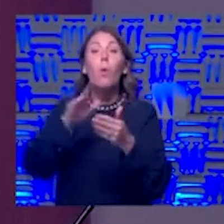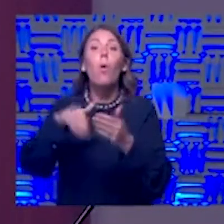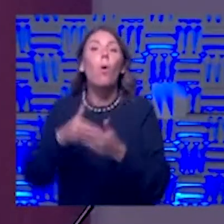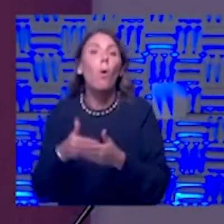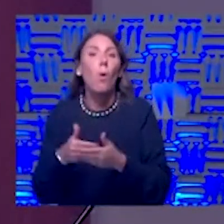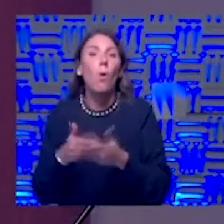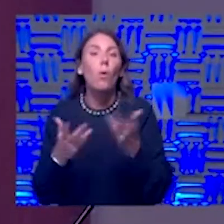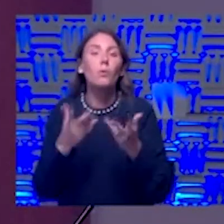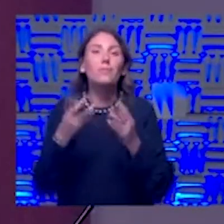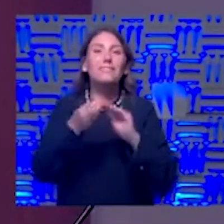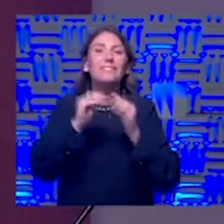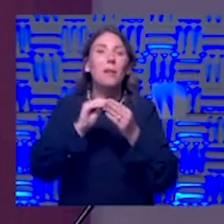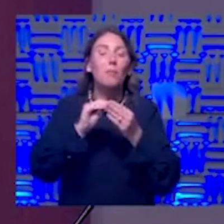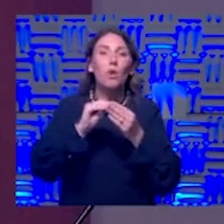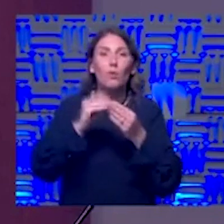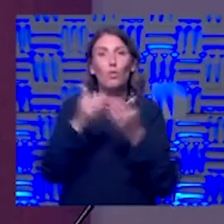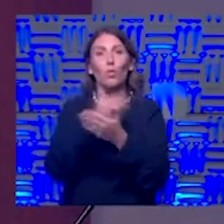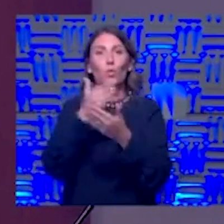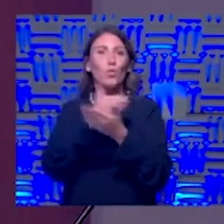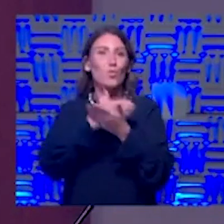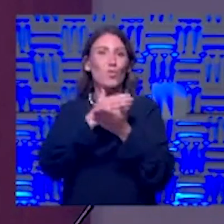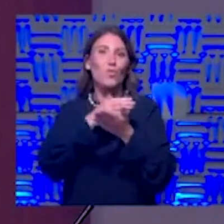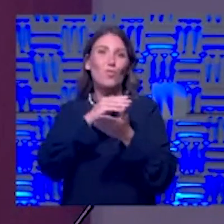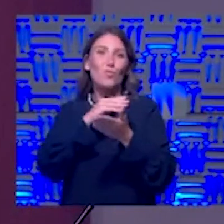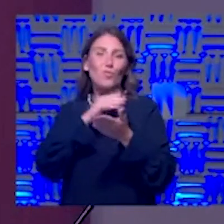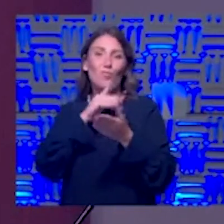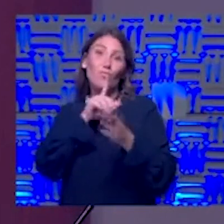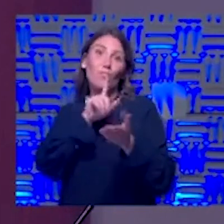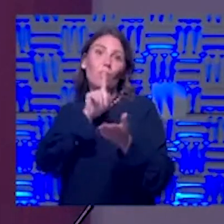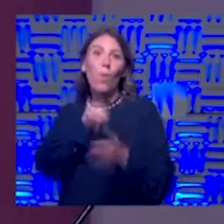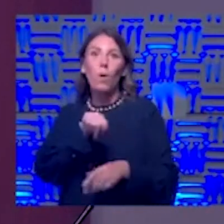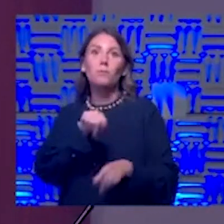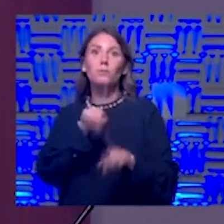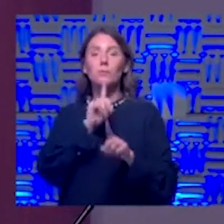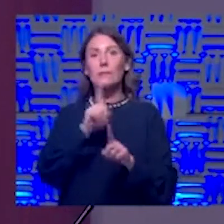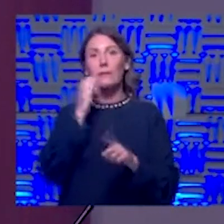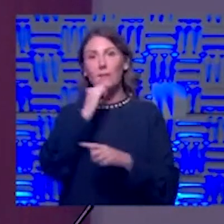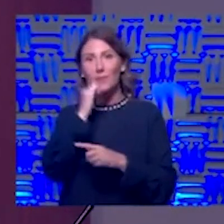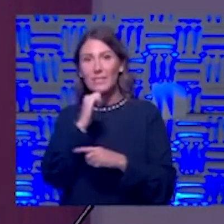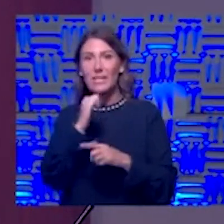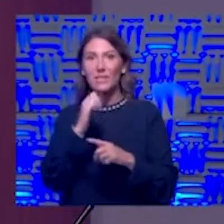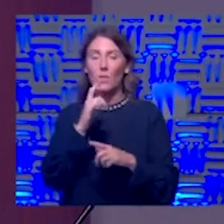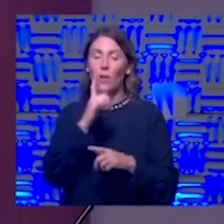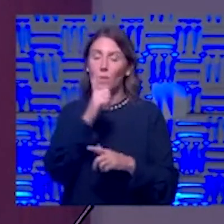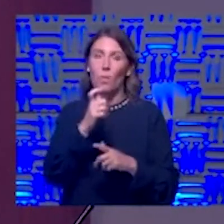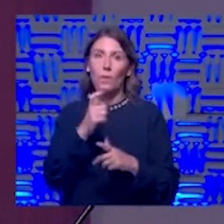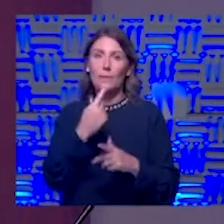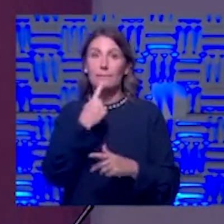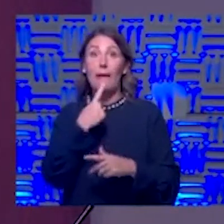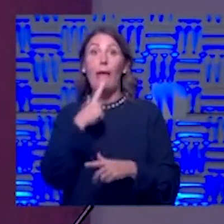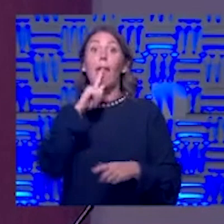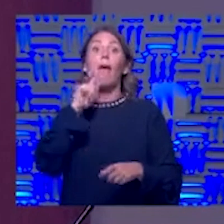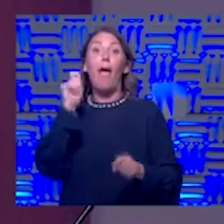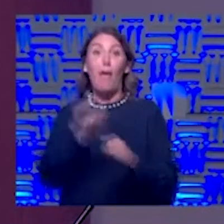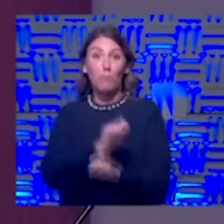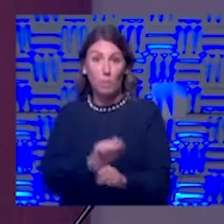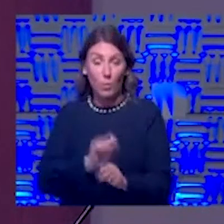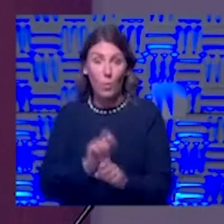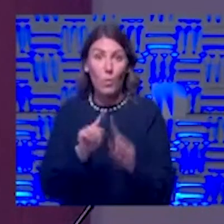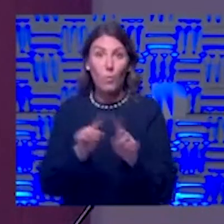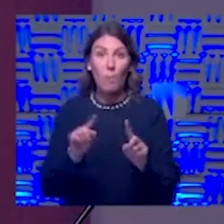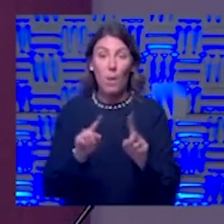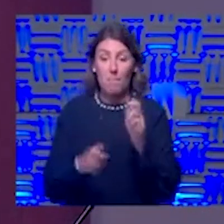of new assays every day, so I don't want to speak in terms of absolutes, but most, if not all of